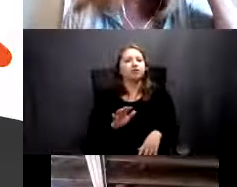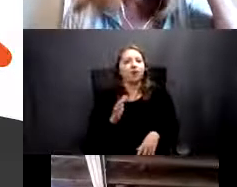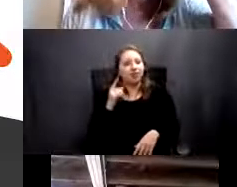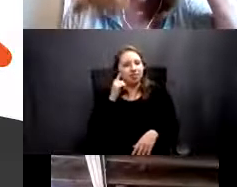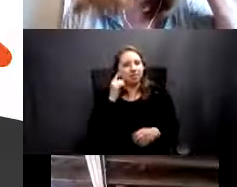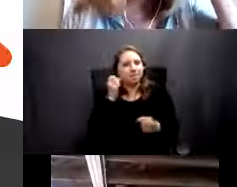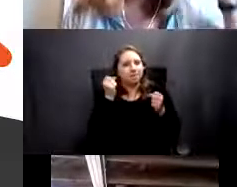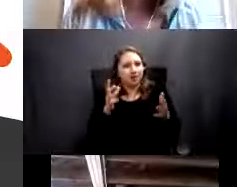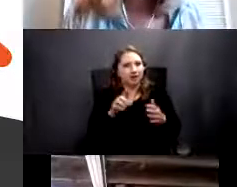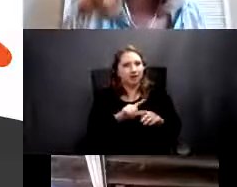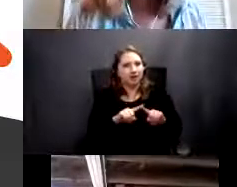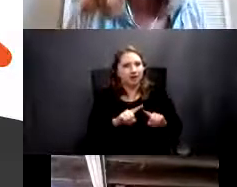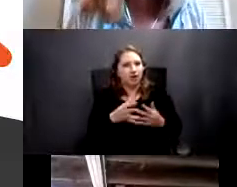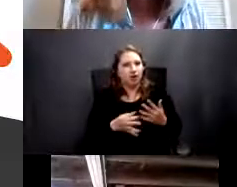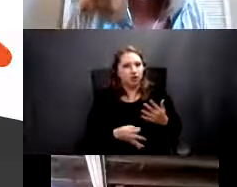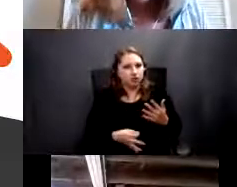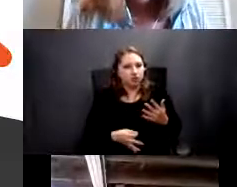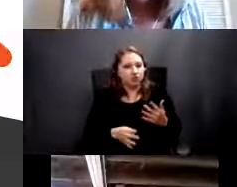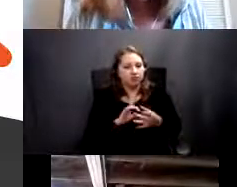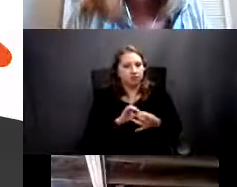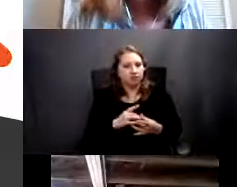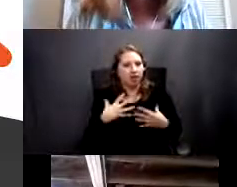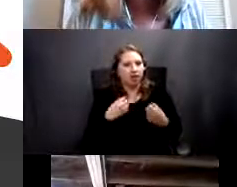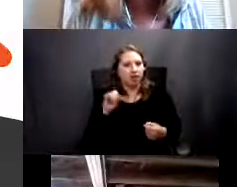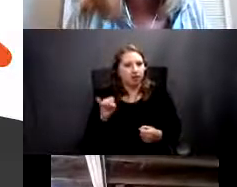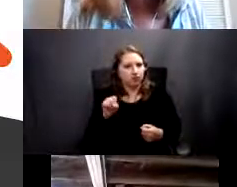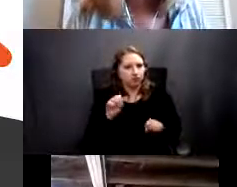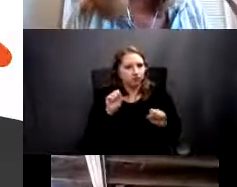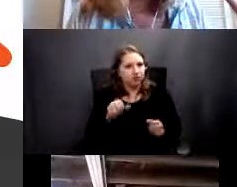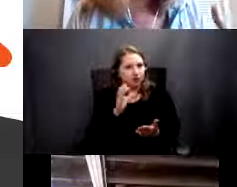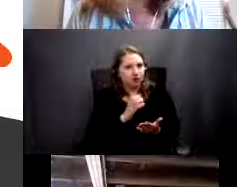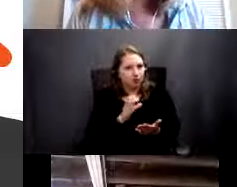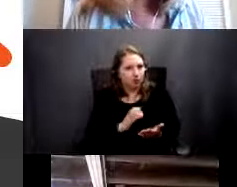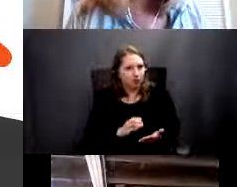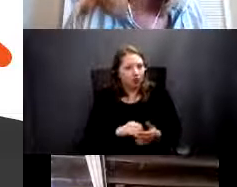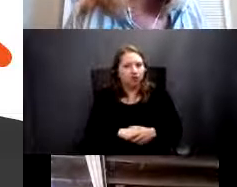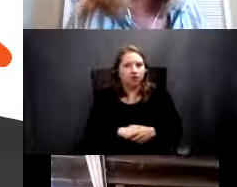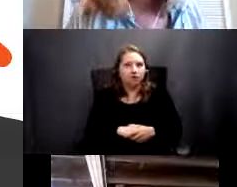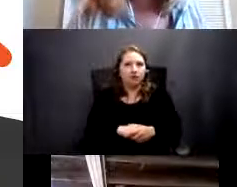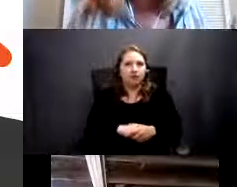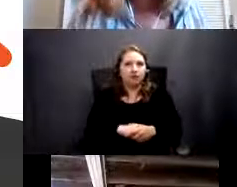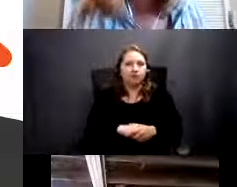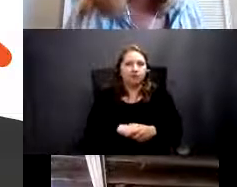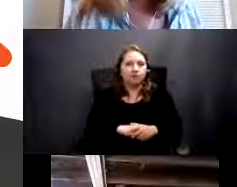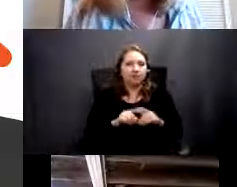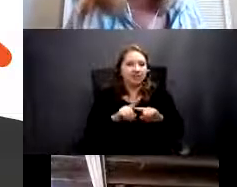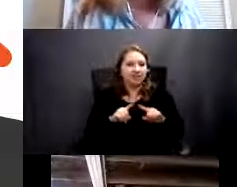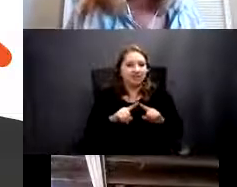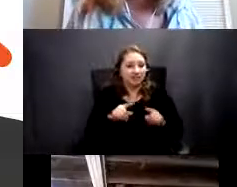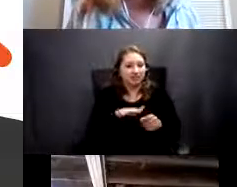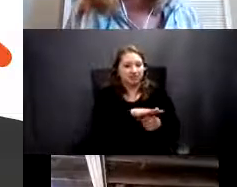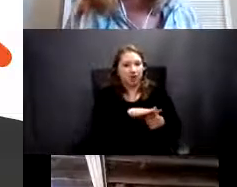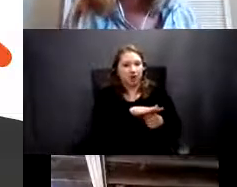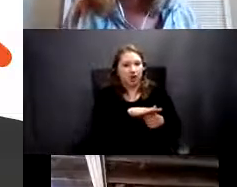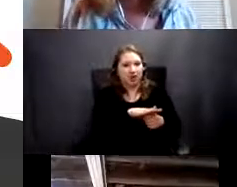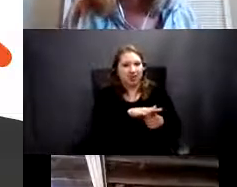options around health insurance. I also think there are, I don't know about different areas of the state. In the